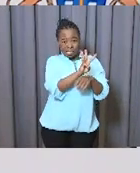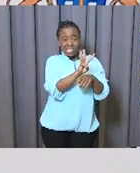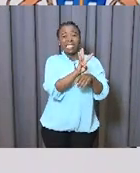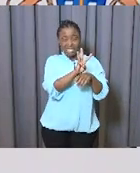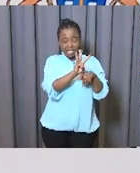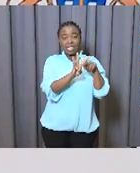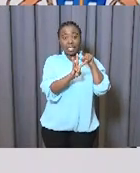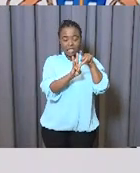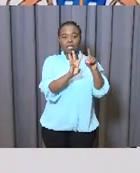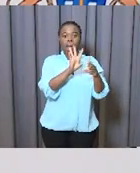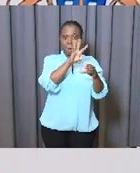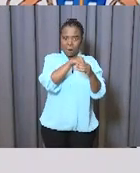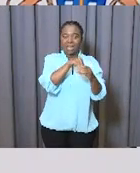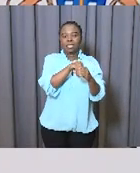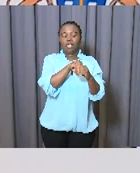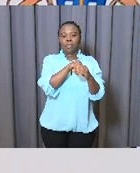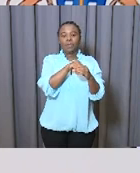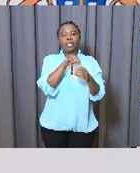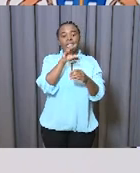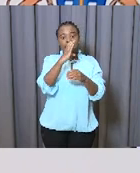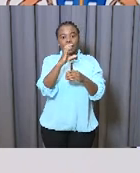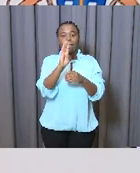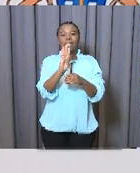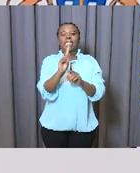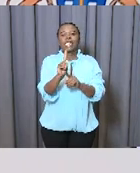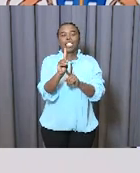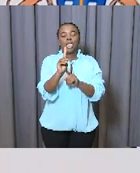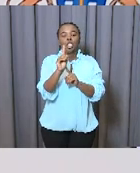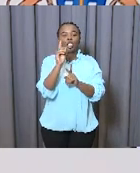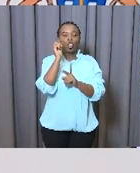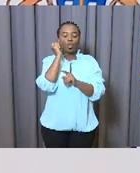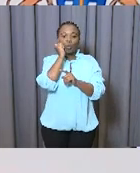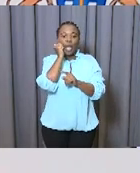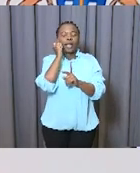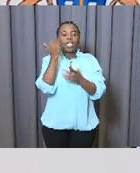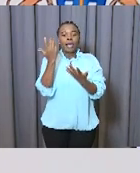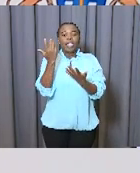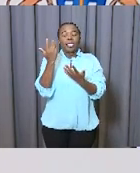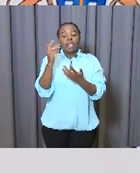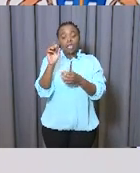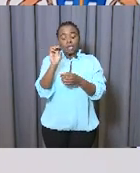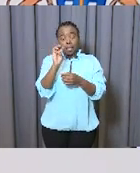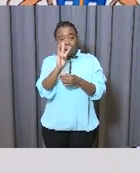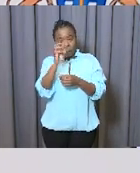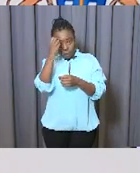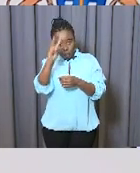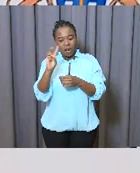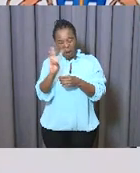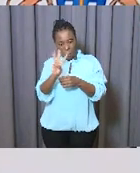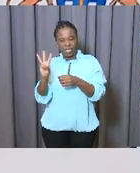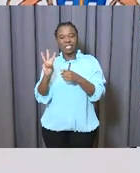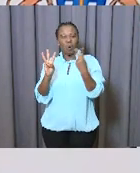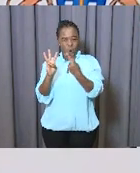Pretoria West is part of the CBD of Tshwane. The areas in Pretoria West, we are seeing significant